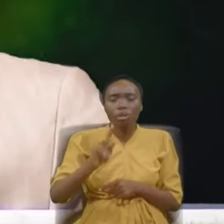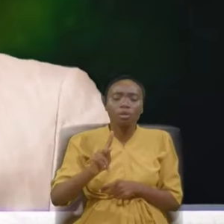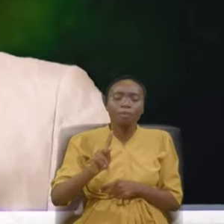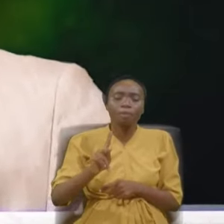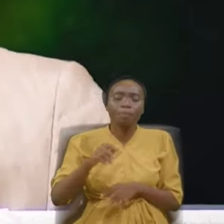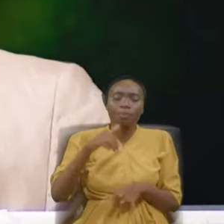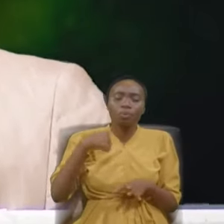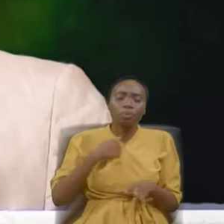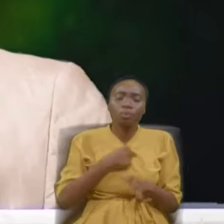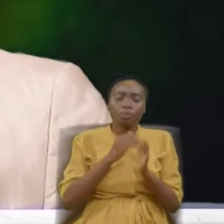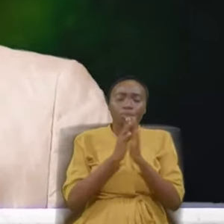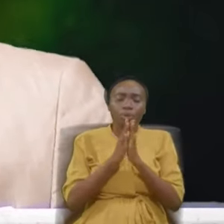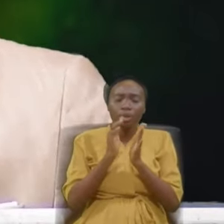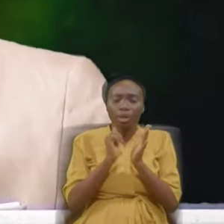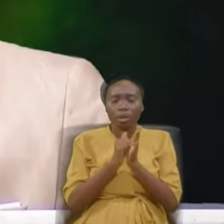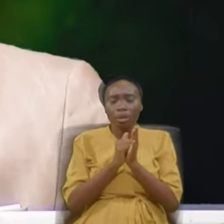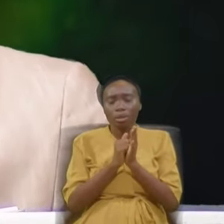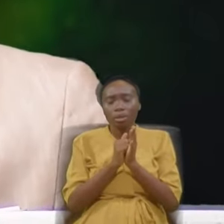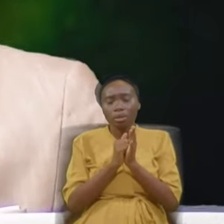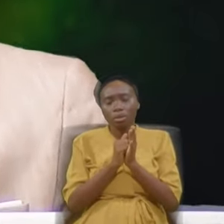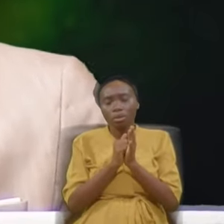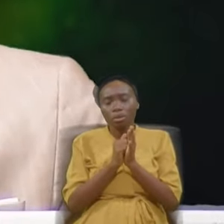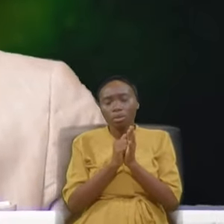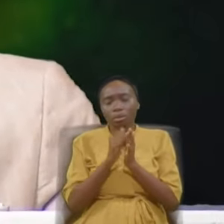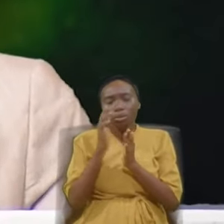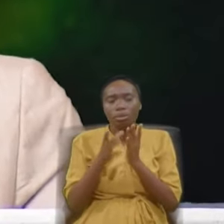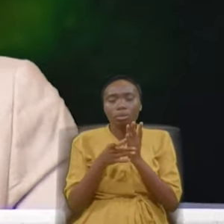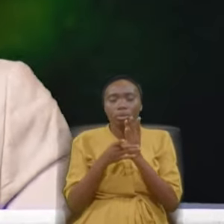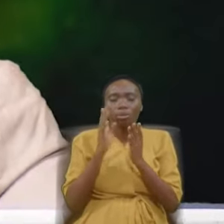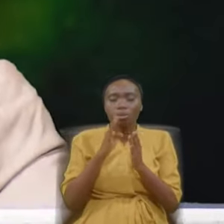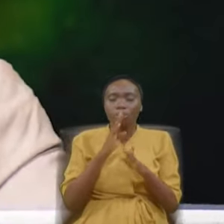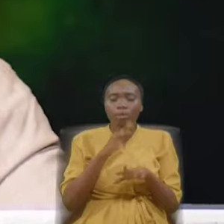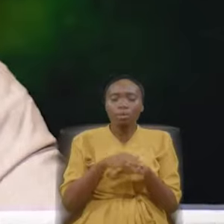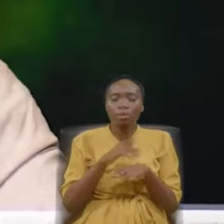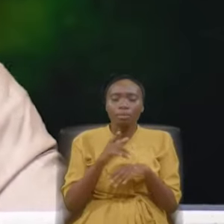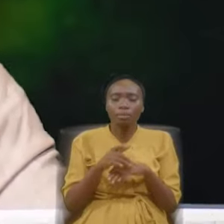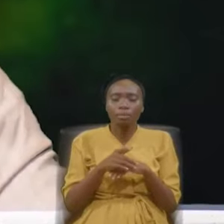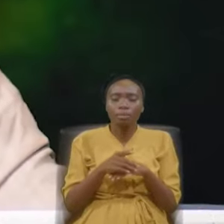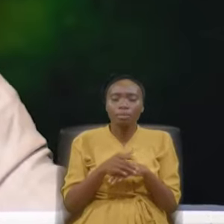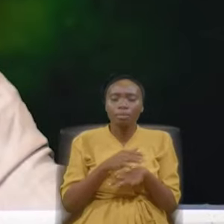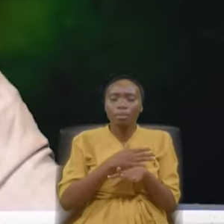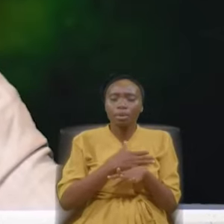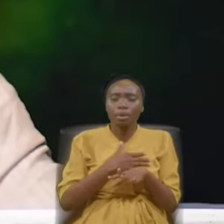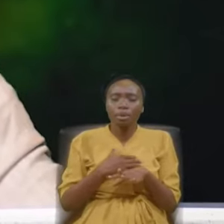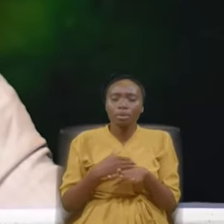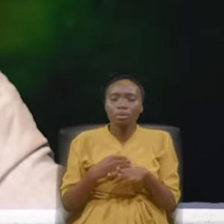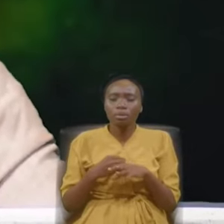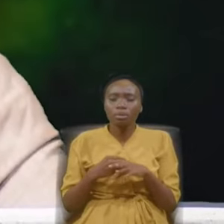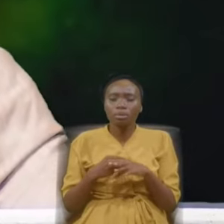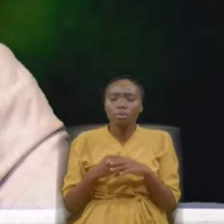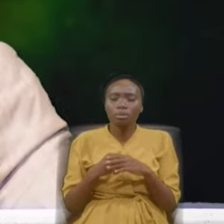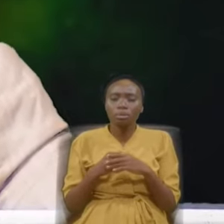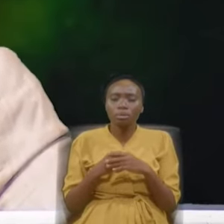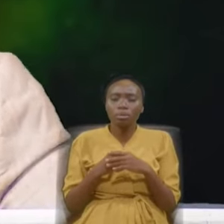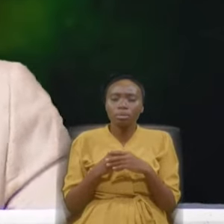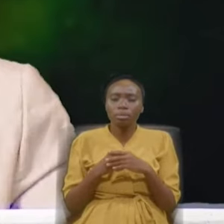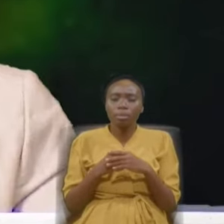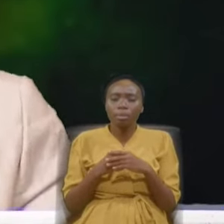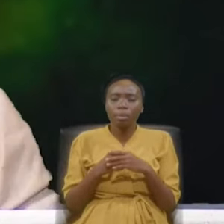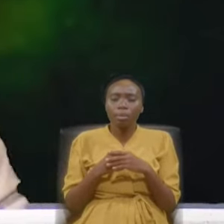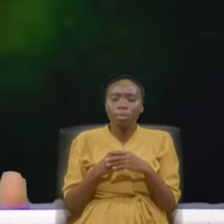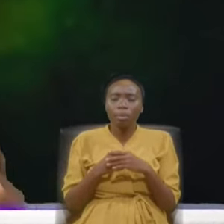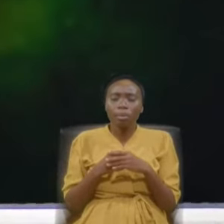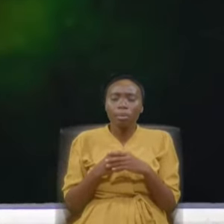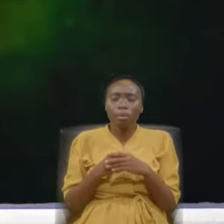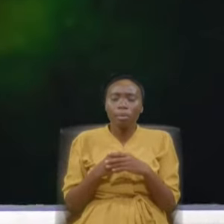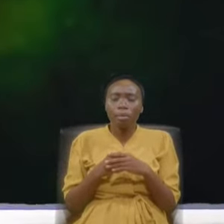we pray your hand will be mighty upon him. And in our Alpha location, every one